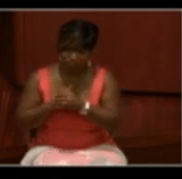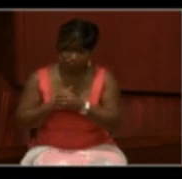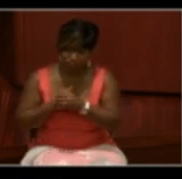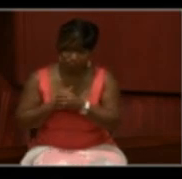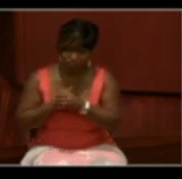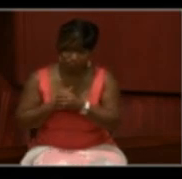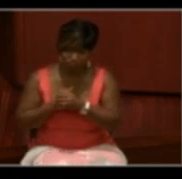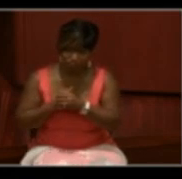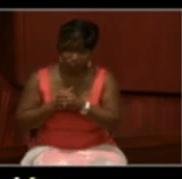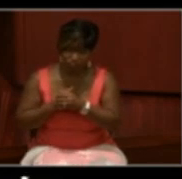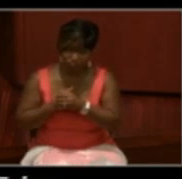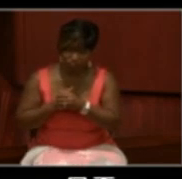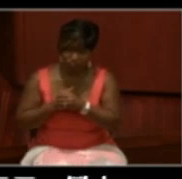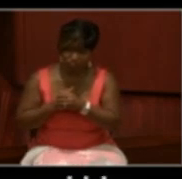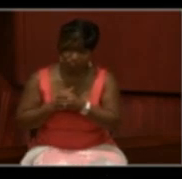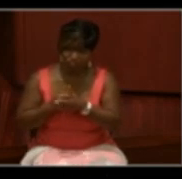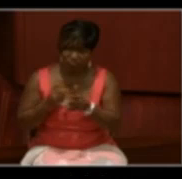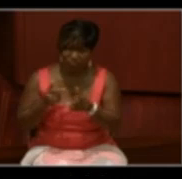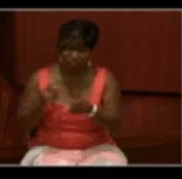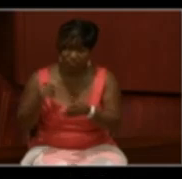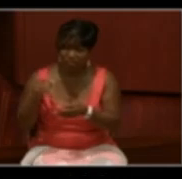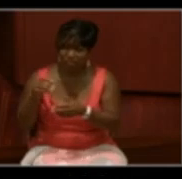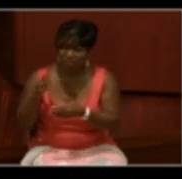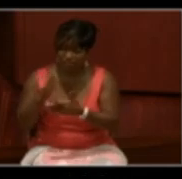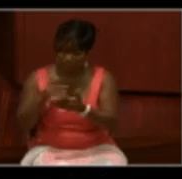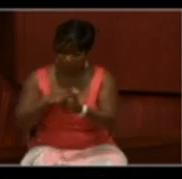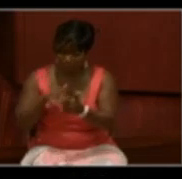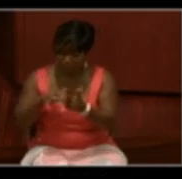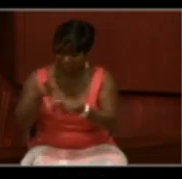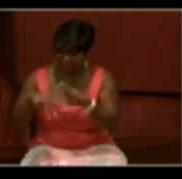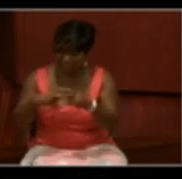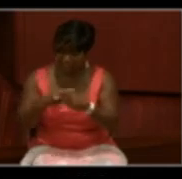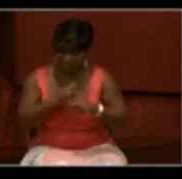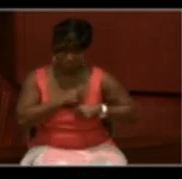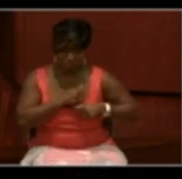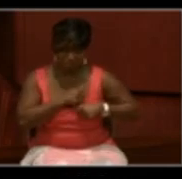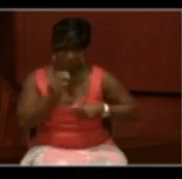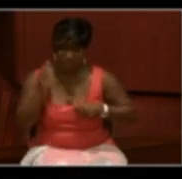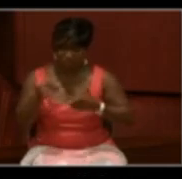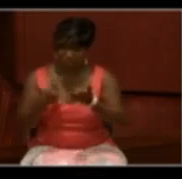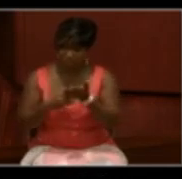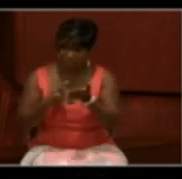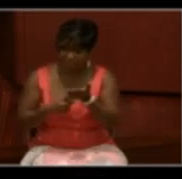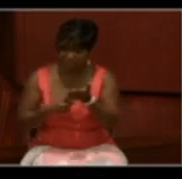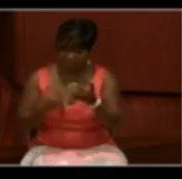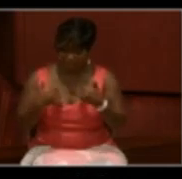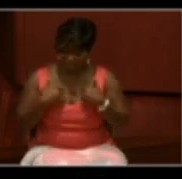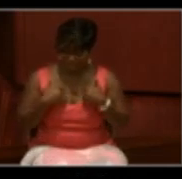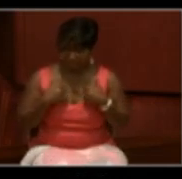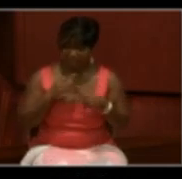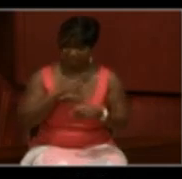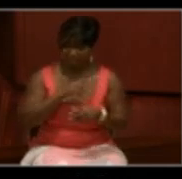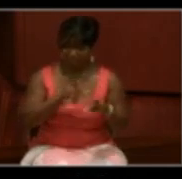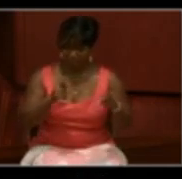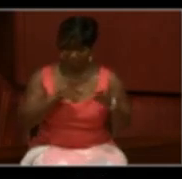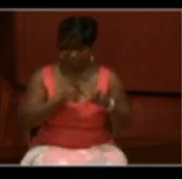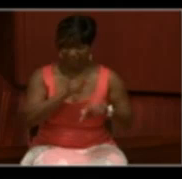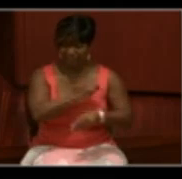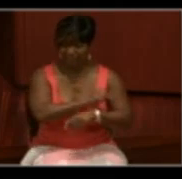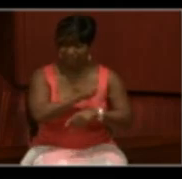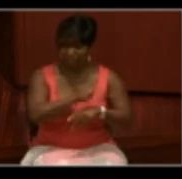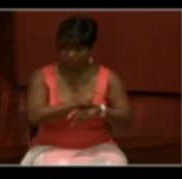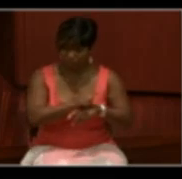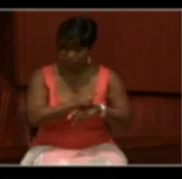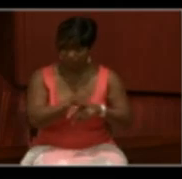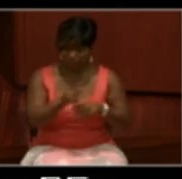There are three types of military records that I will be discussing that we hold at our facility in St. Louis. The official military